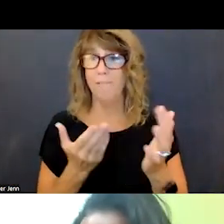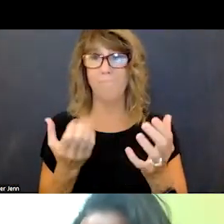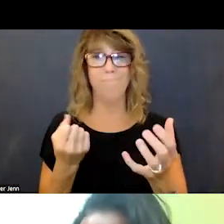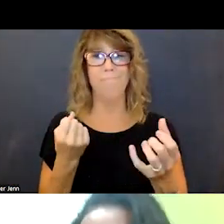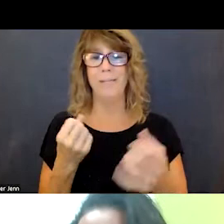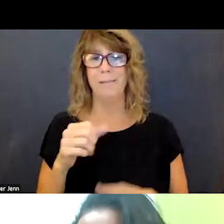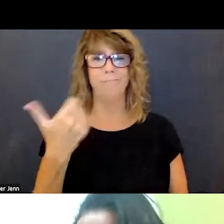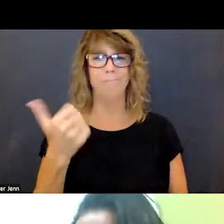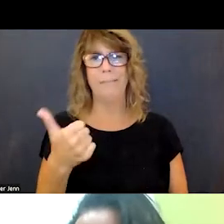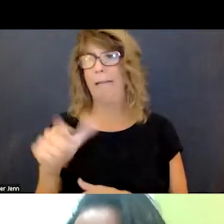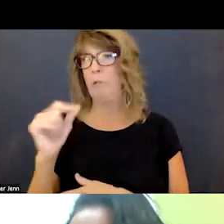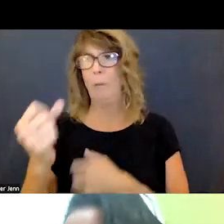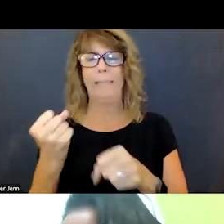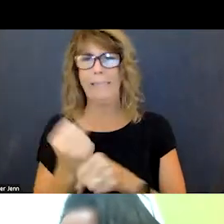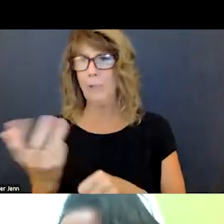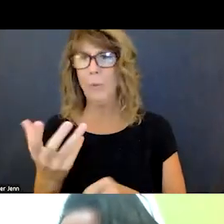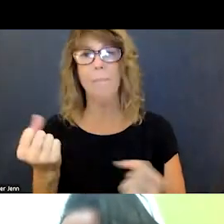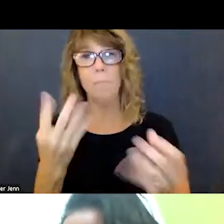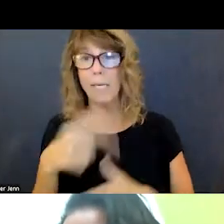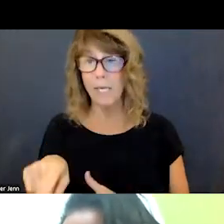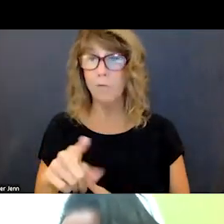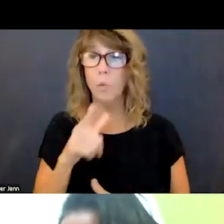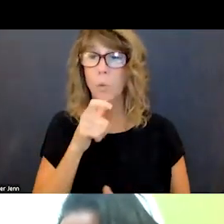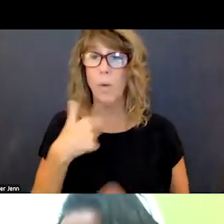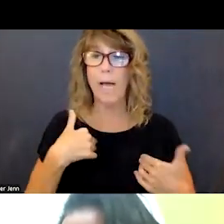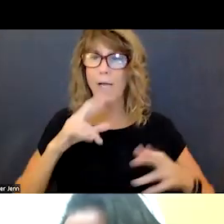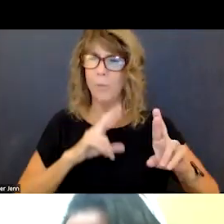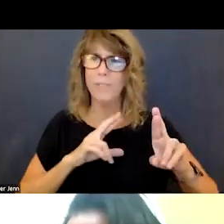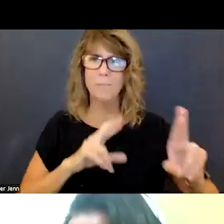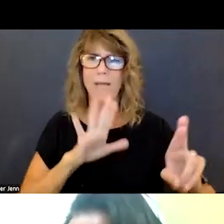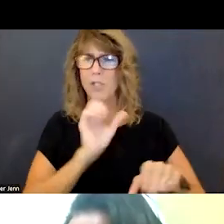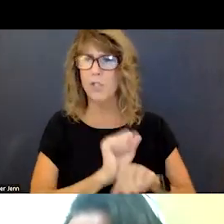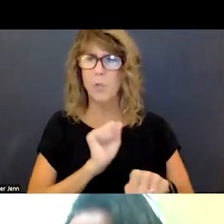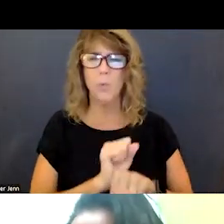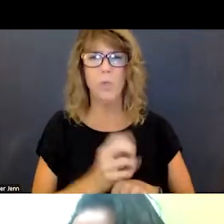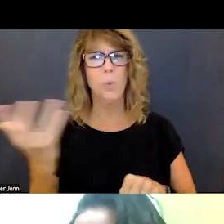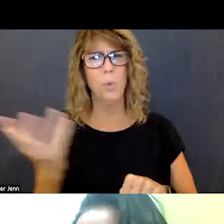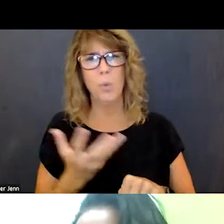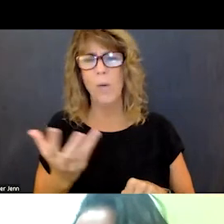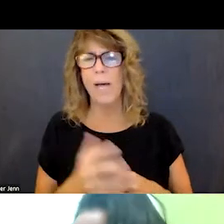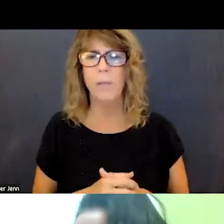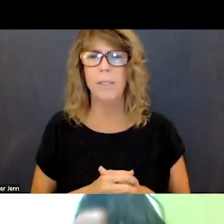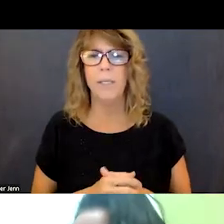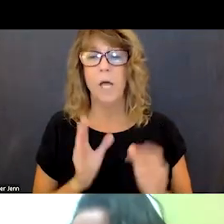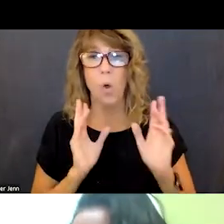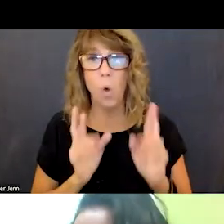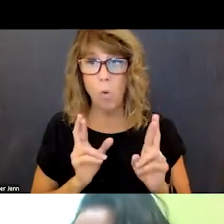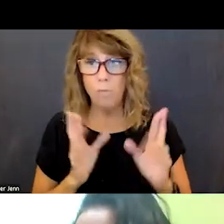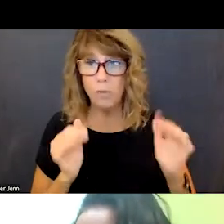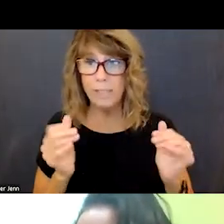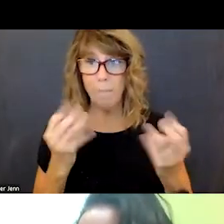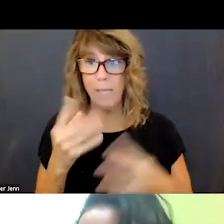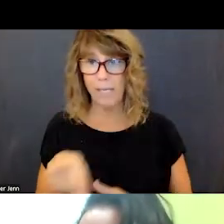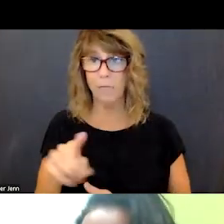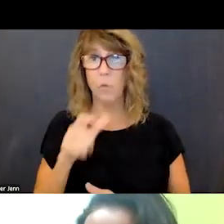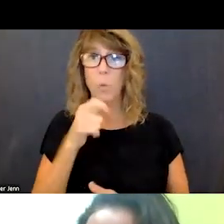decades, so many of you that I respect your work so deeply, and hopefully many of you